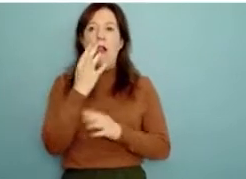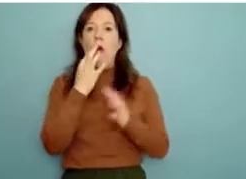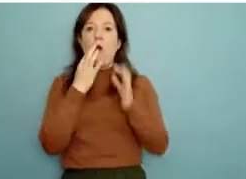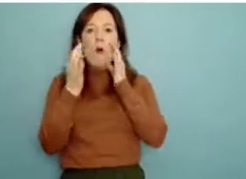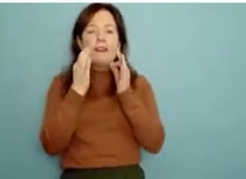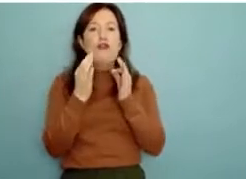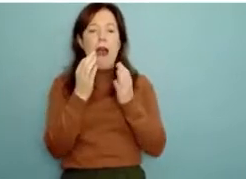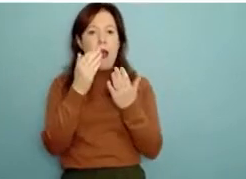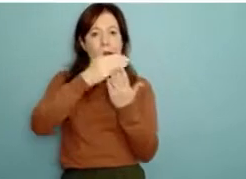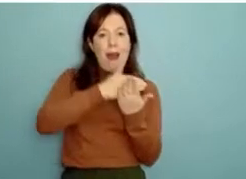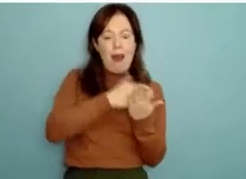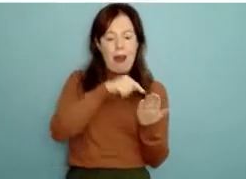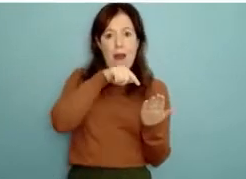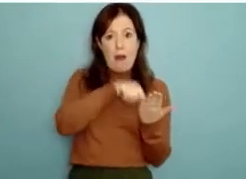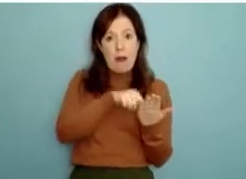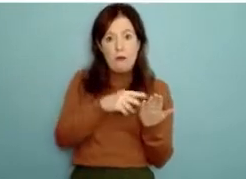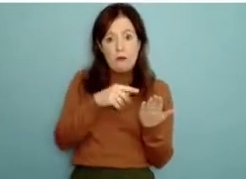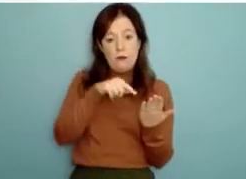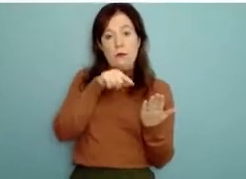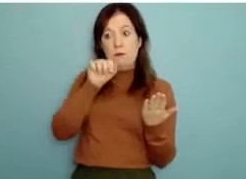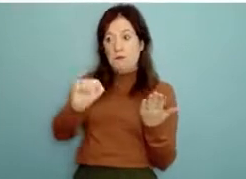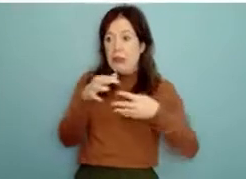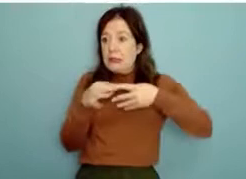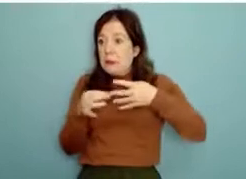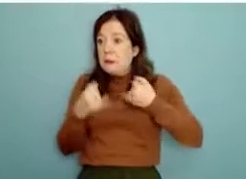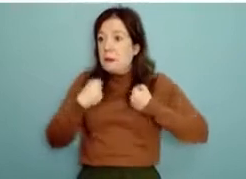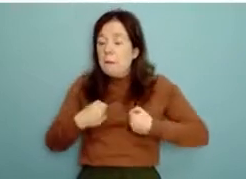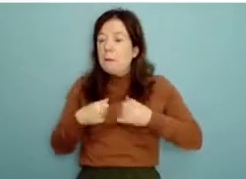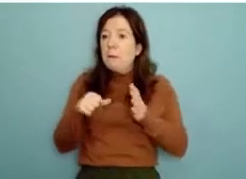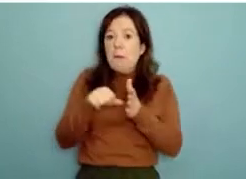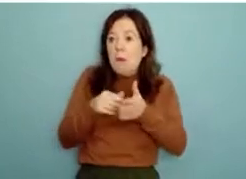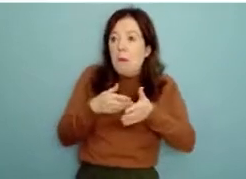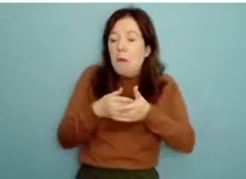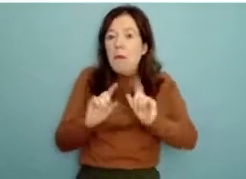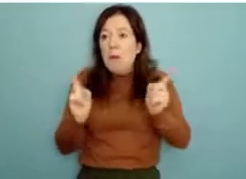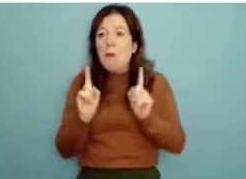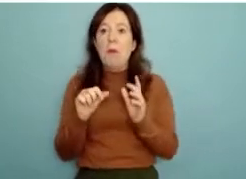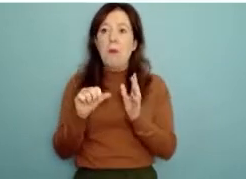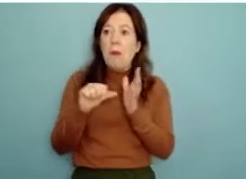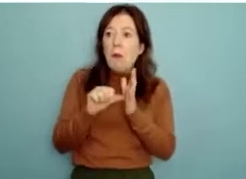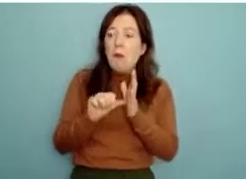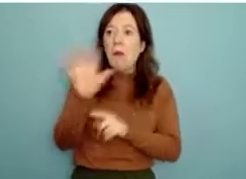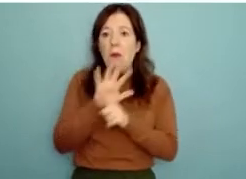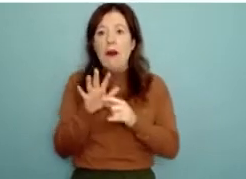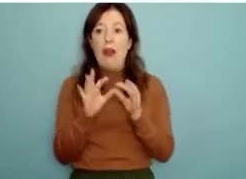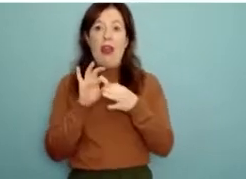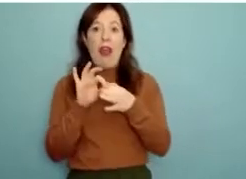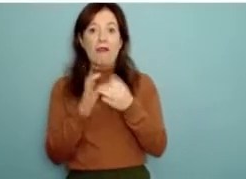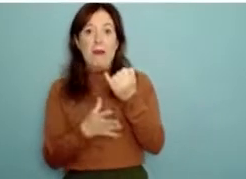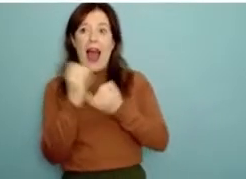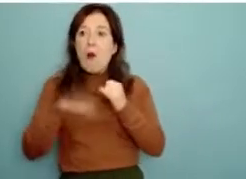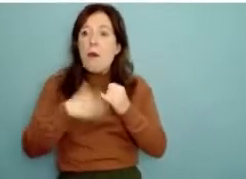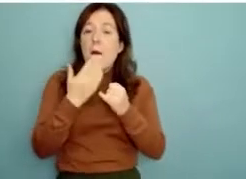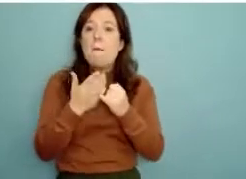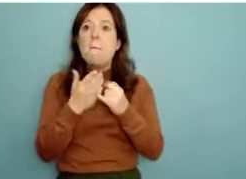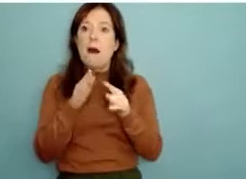treatment, primarily to measure symptoms, difficulties, problems generally, outcomes from therapy, and movement to